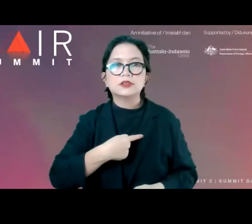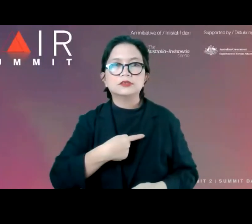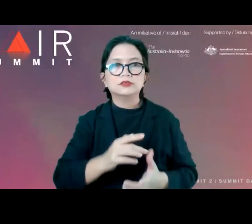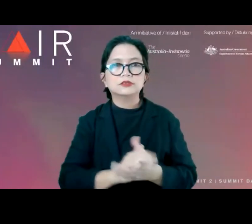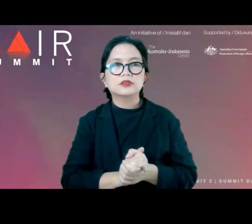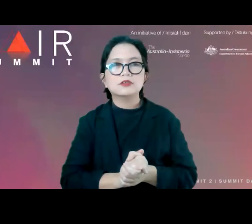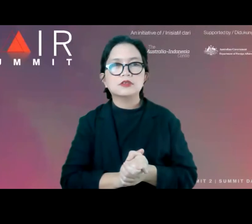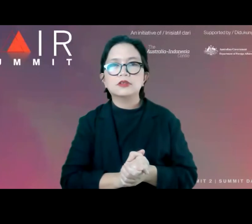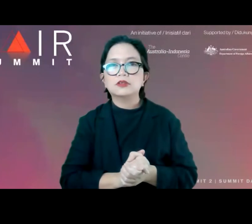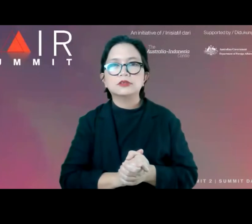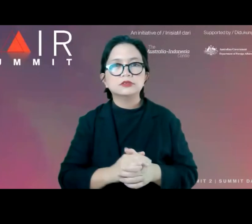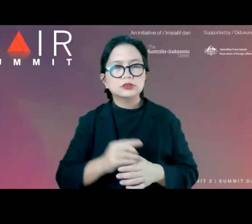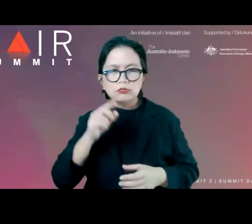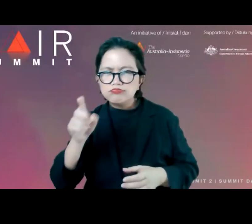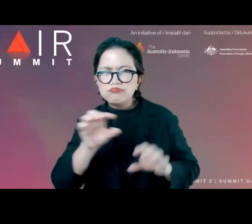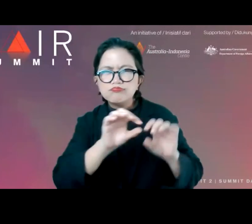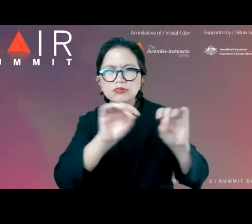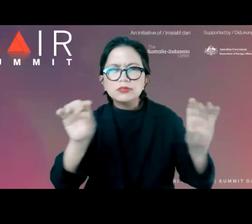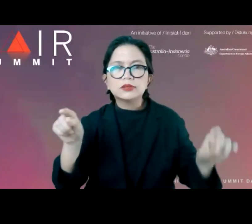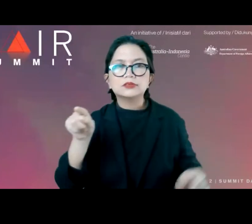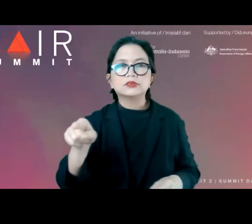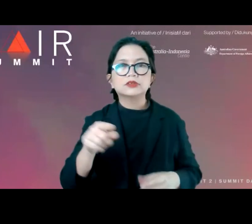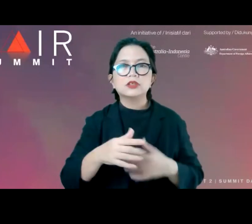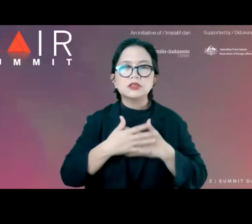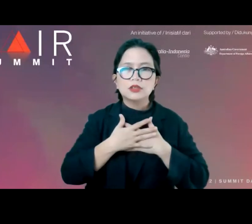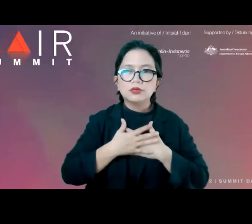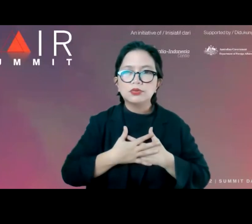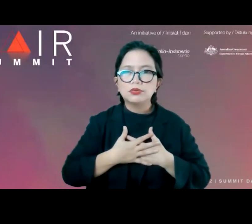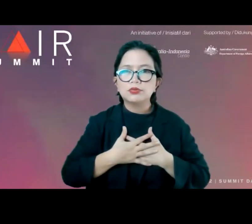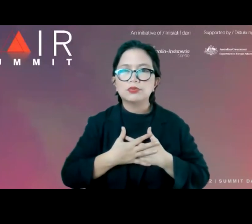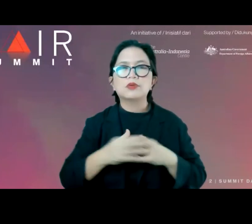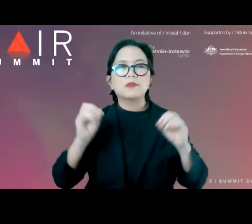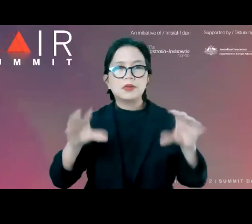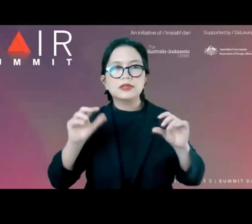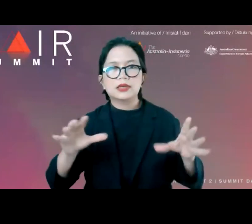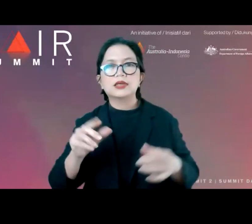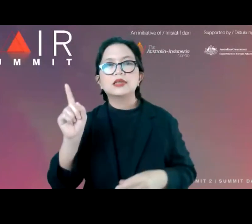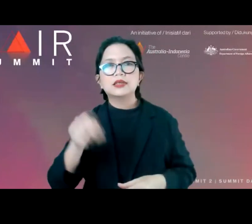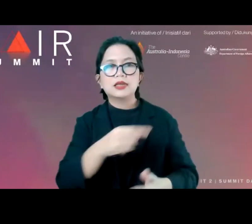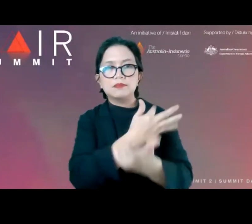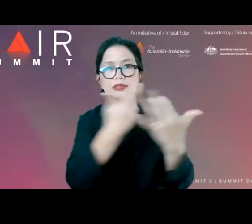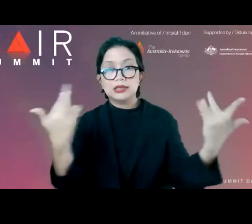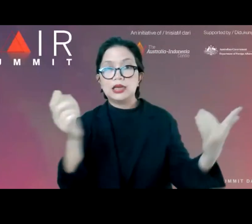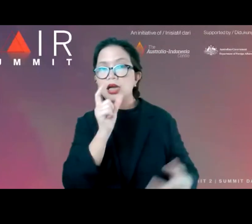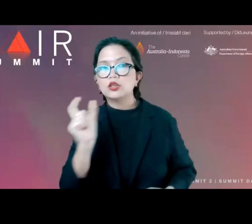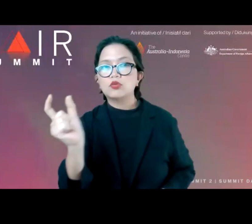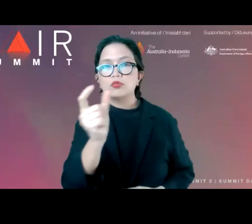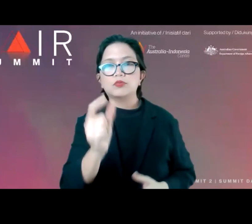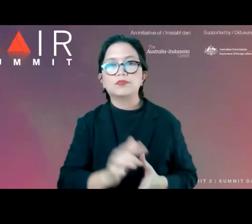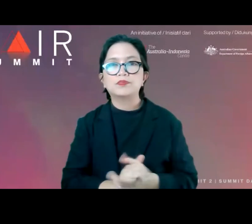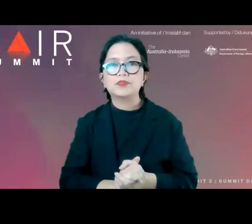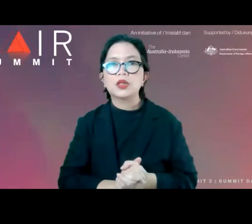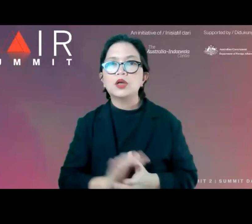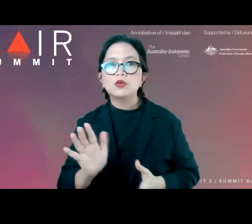lot. You know, the general public, unfortunately, and this is not just in Indonesia, it happens in Australia, it happens around the world, the general public